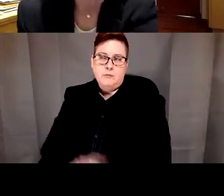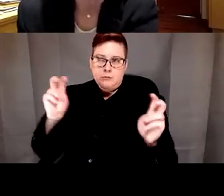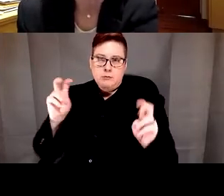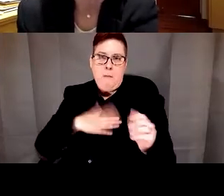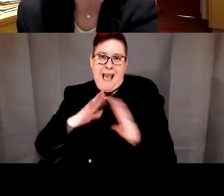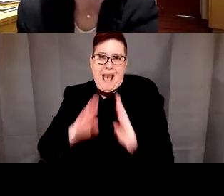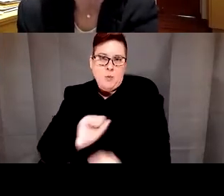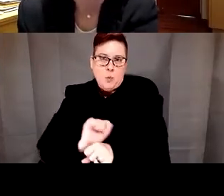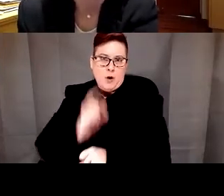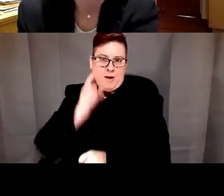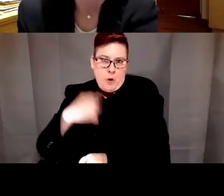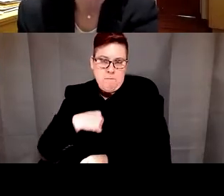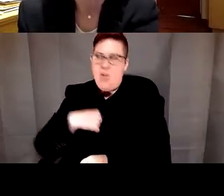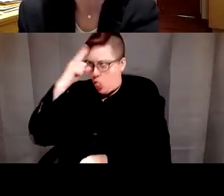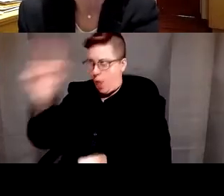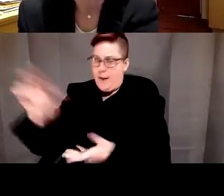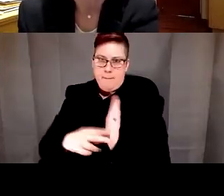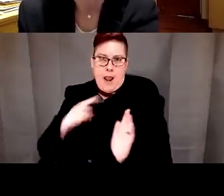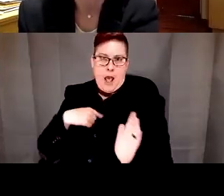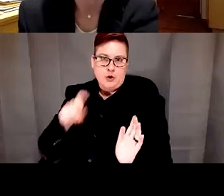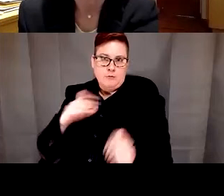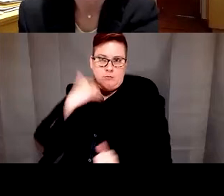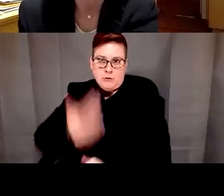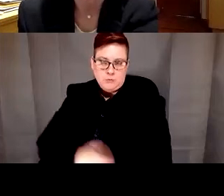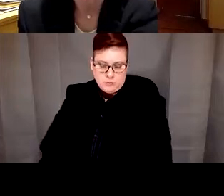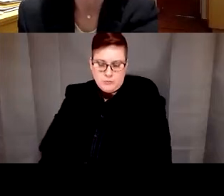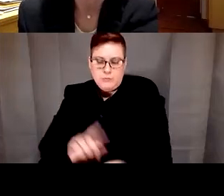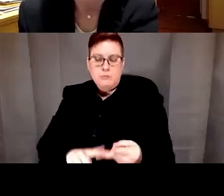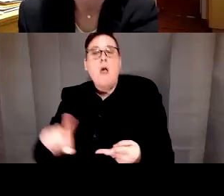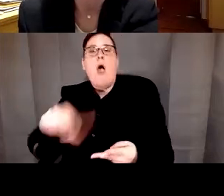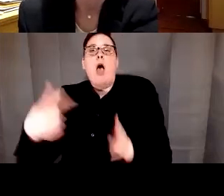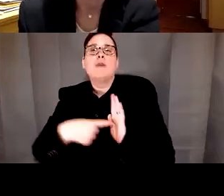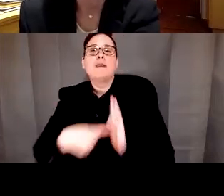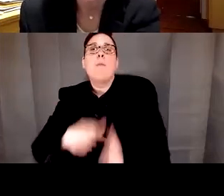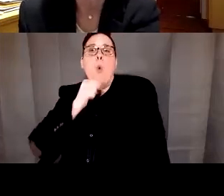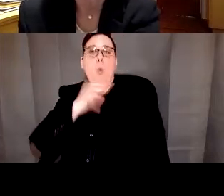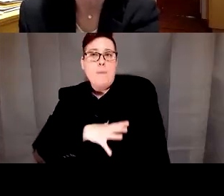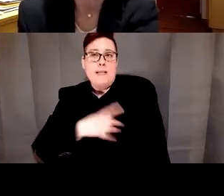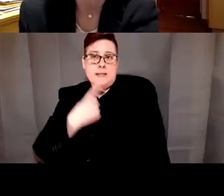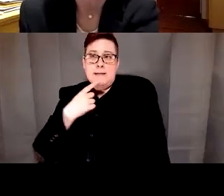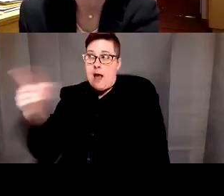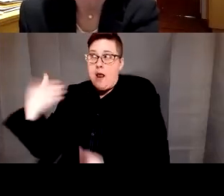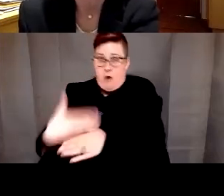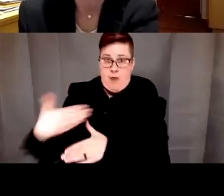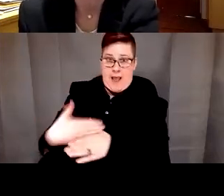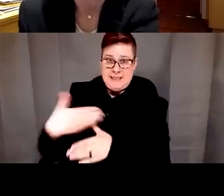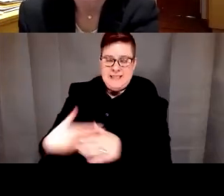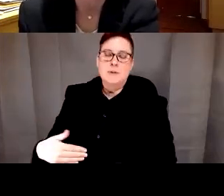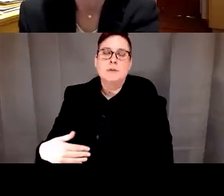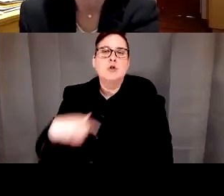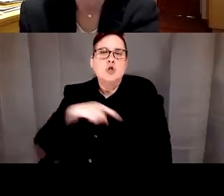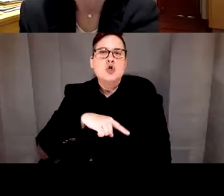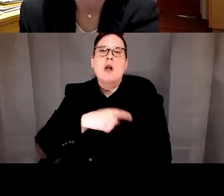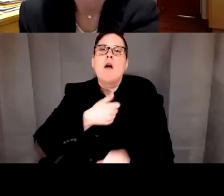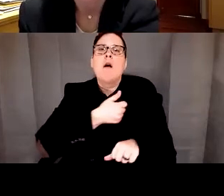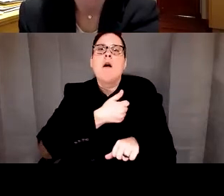There was a case of a woman who alleged harassment, and she had made other allegations of